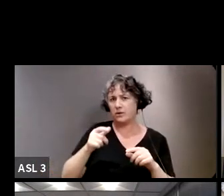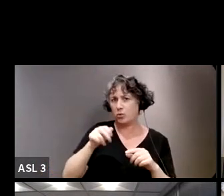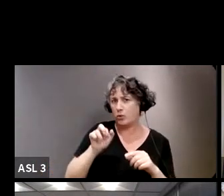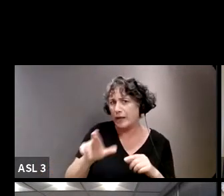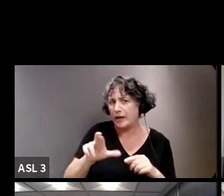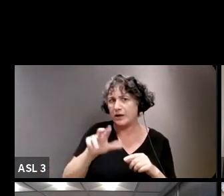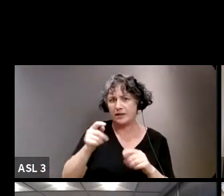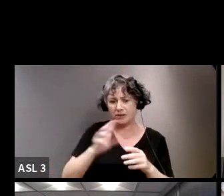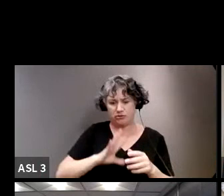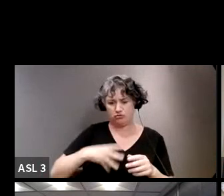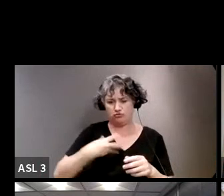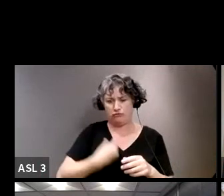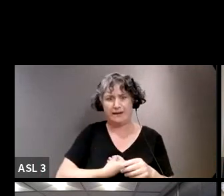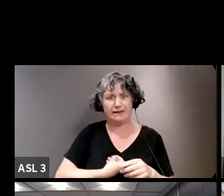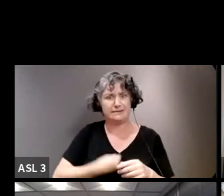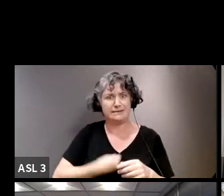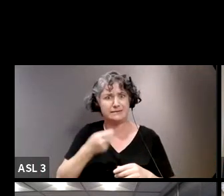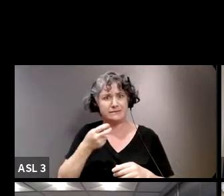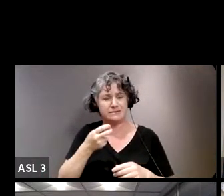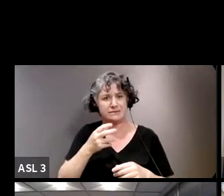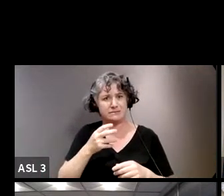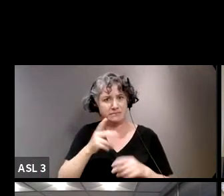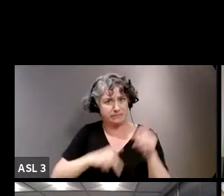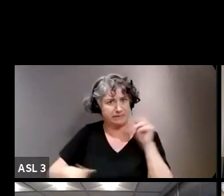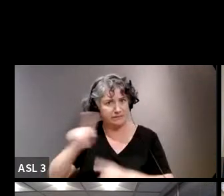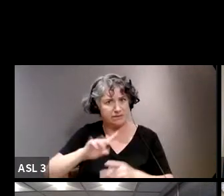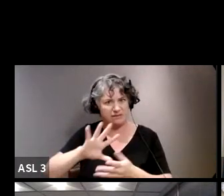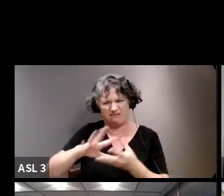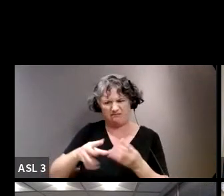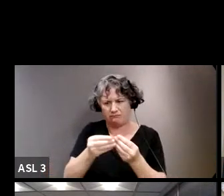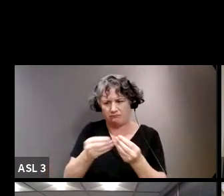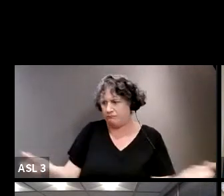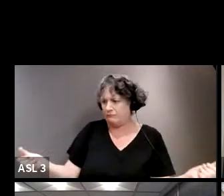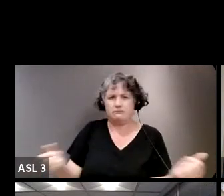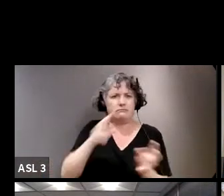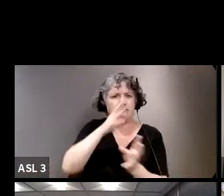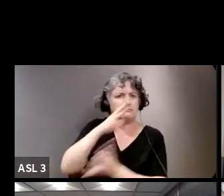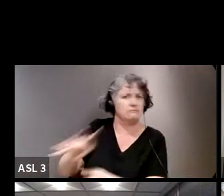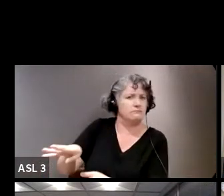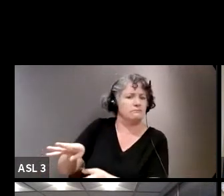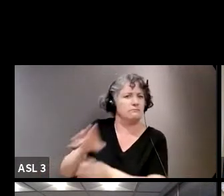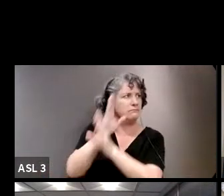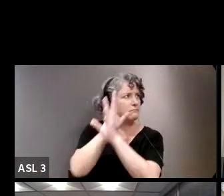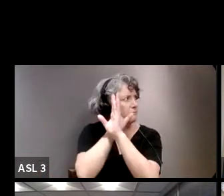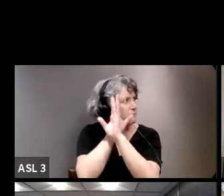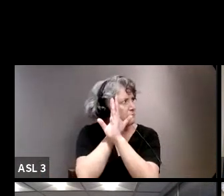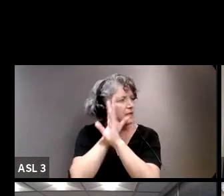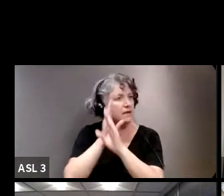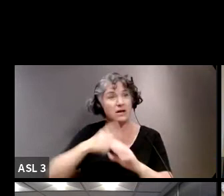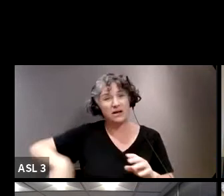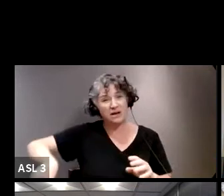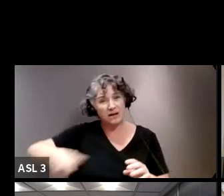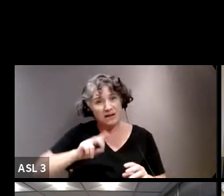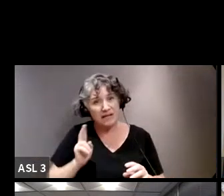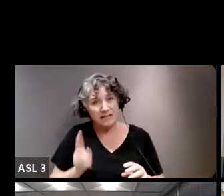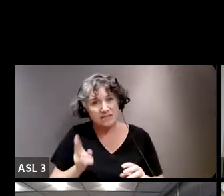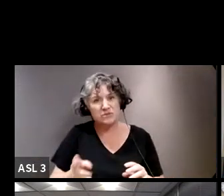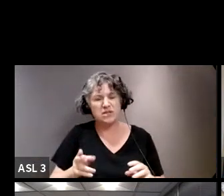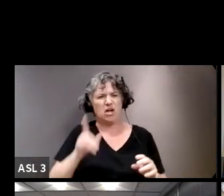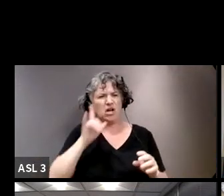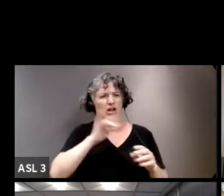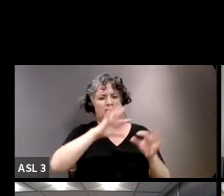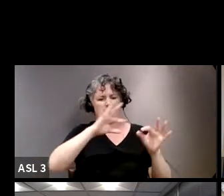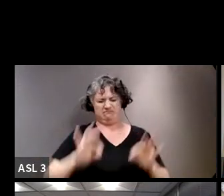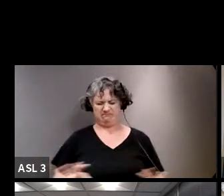society informed by our history and have constructed a reality that values profitable systems of punishment isolation and disposability at the